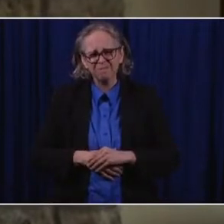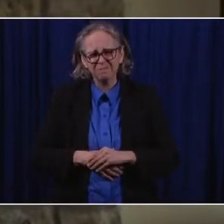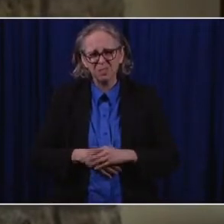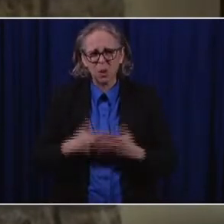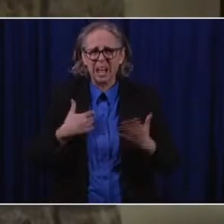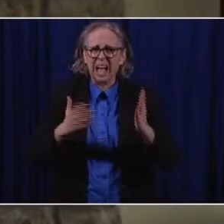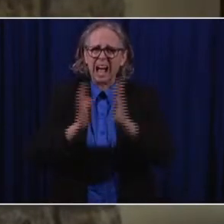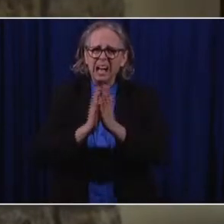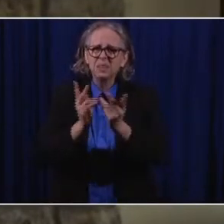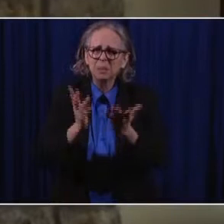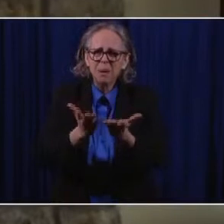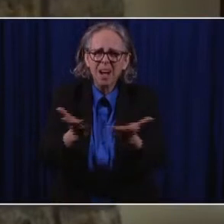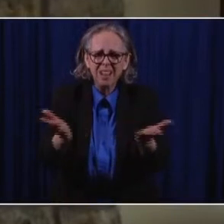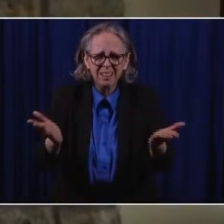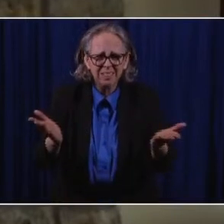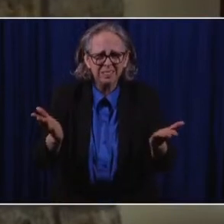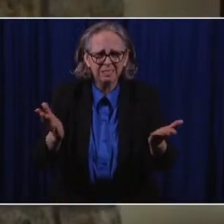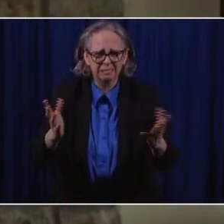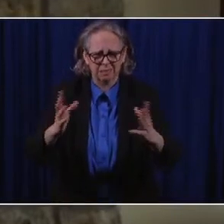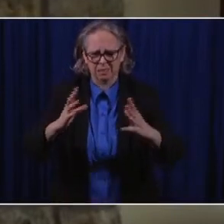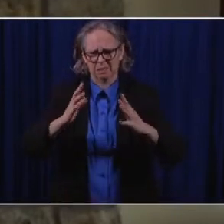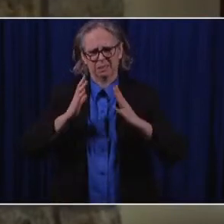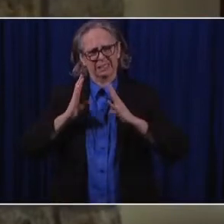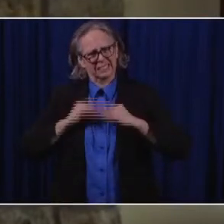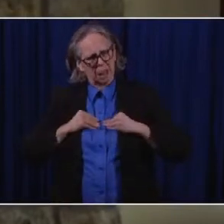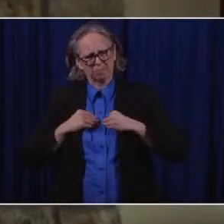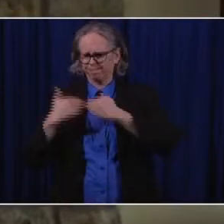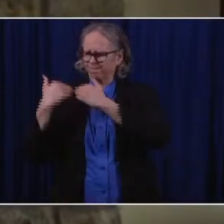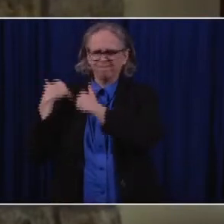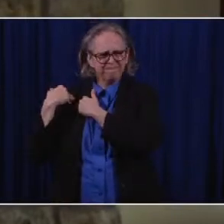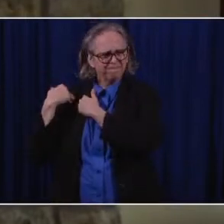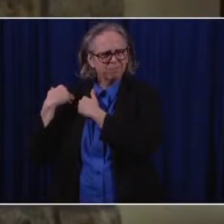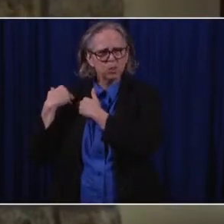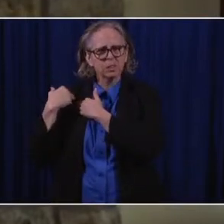do it. Pull it back. Slow it down.